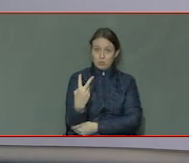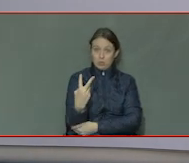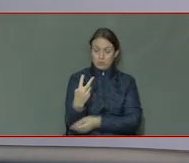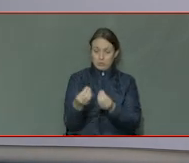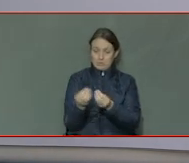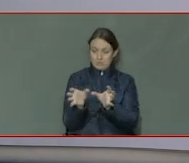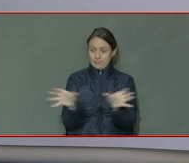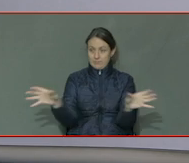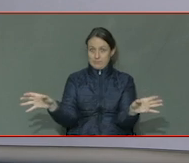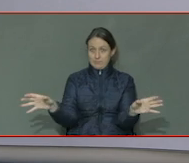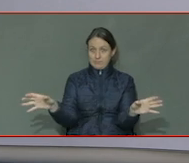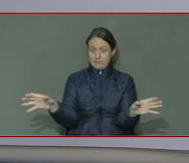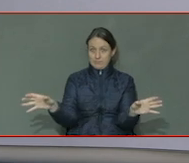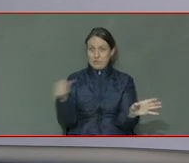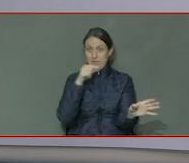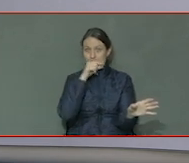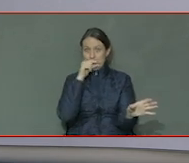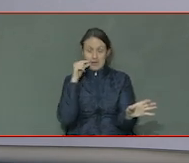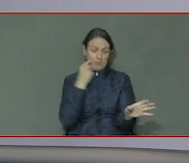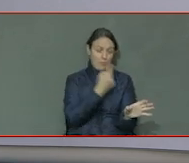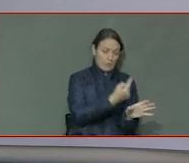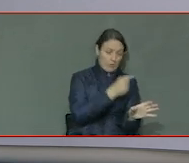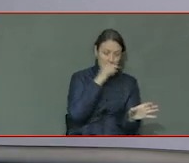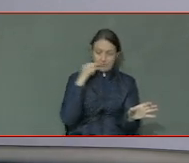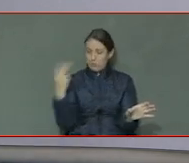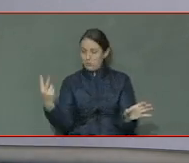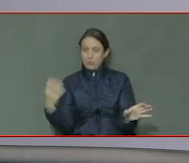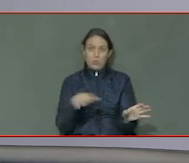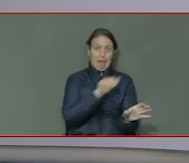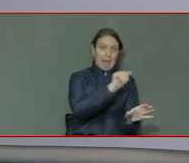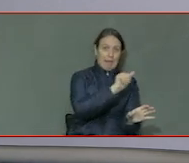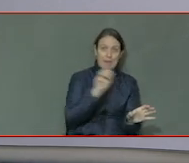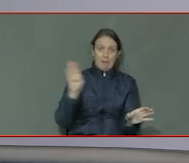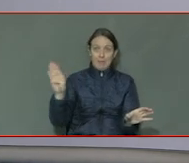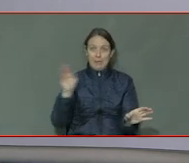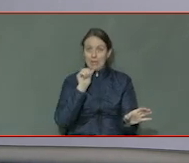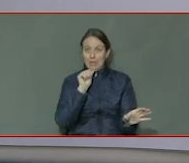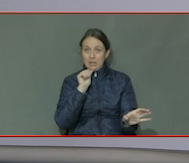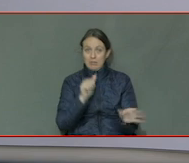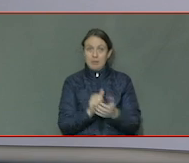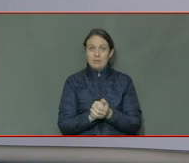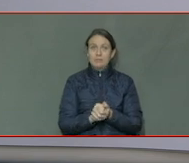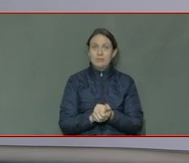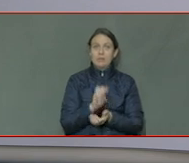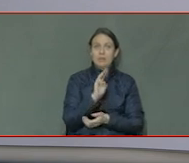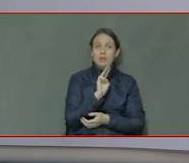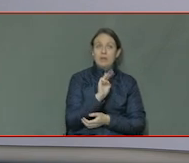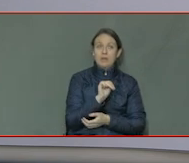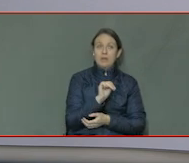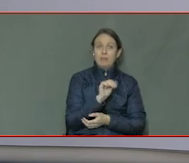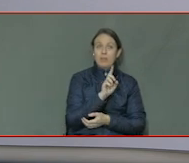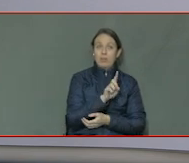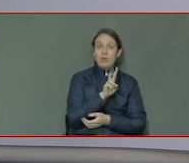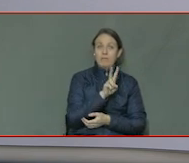to name them, you can name them 1 and 2, A and B, whatever. M1 Vi1